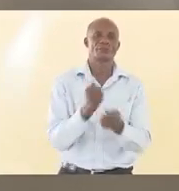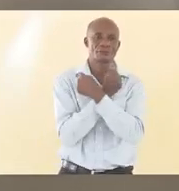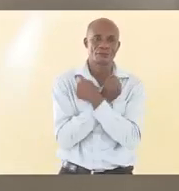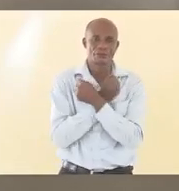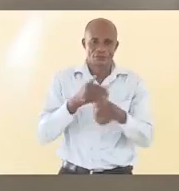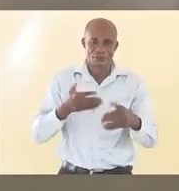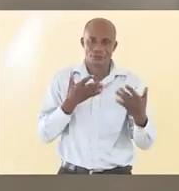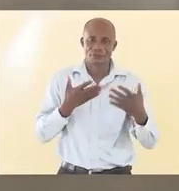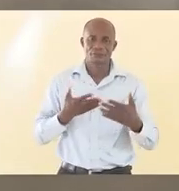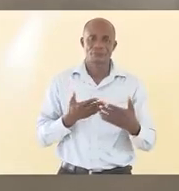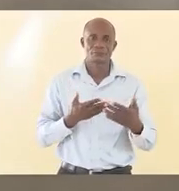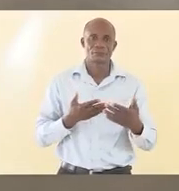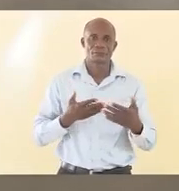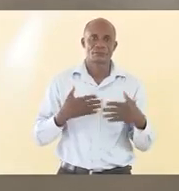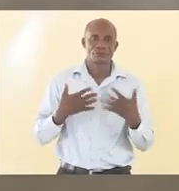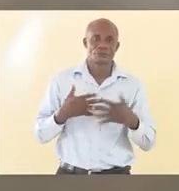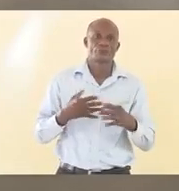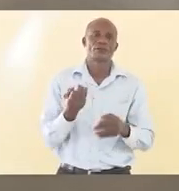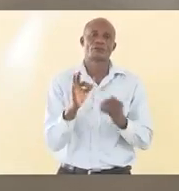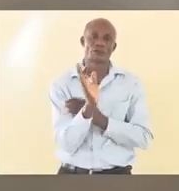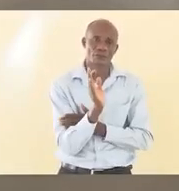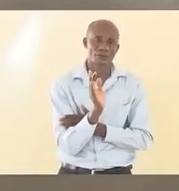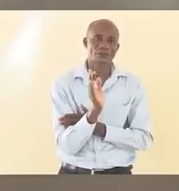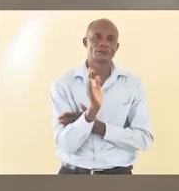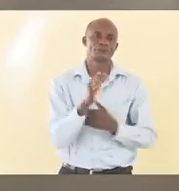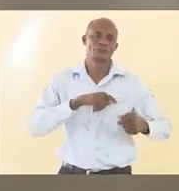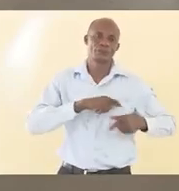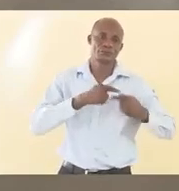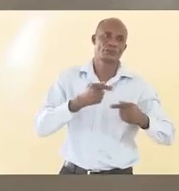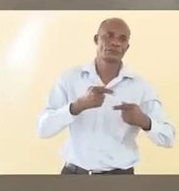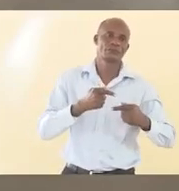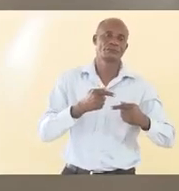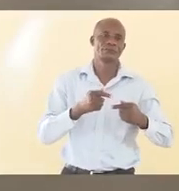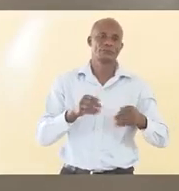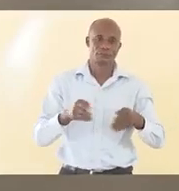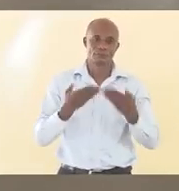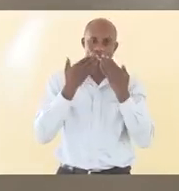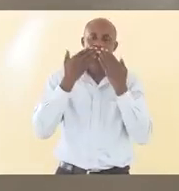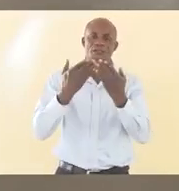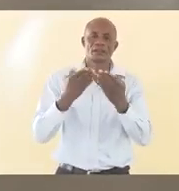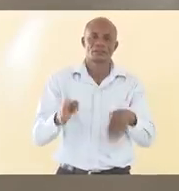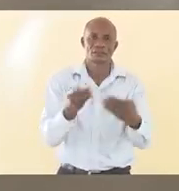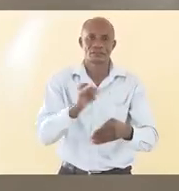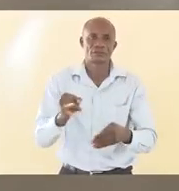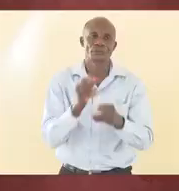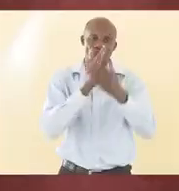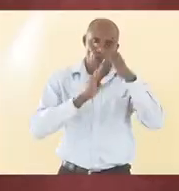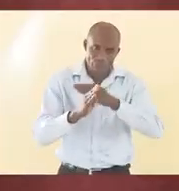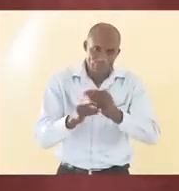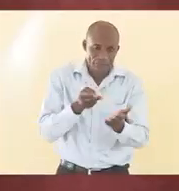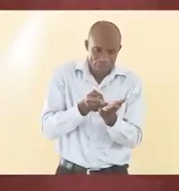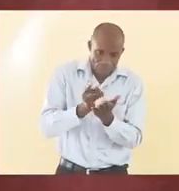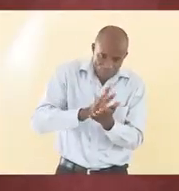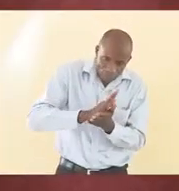love, the fear of God, generosity, gratitude, humility,